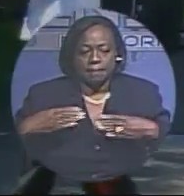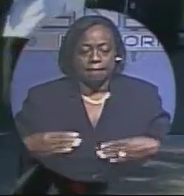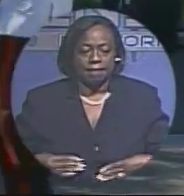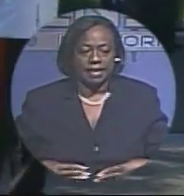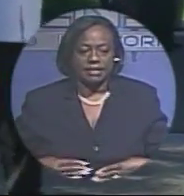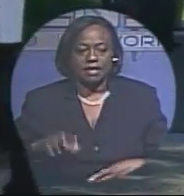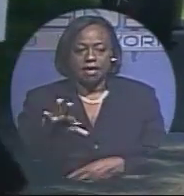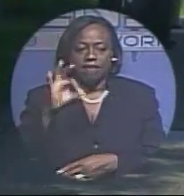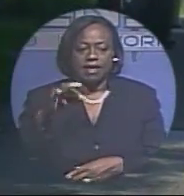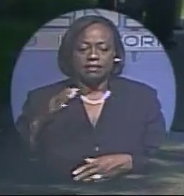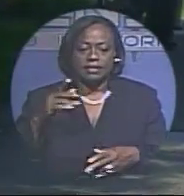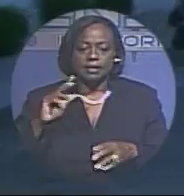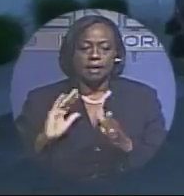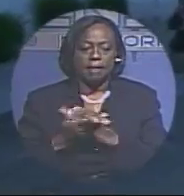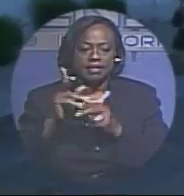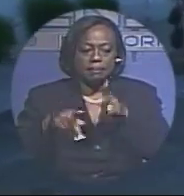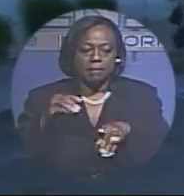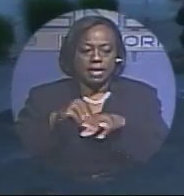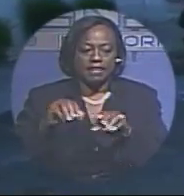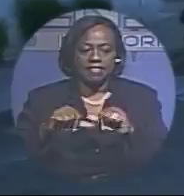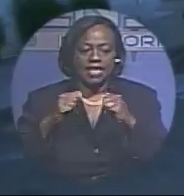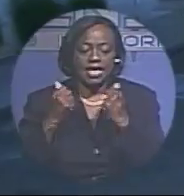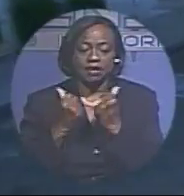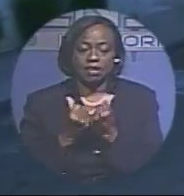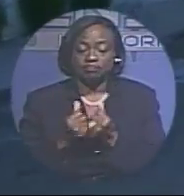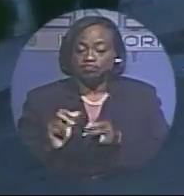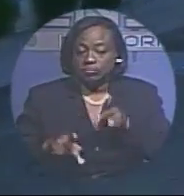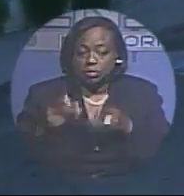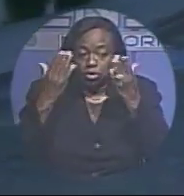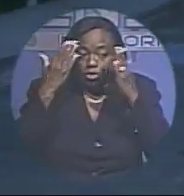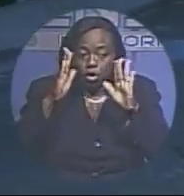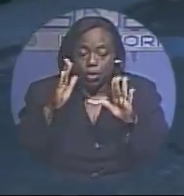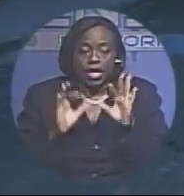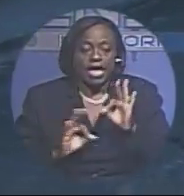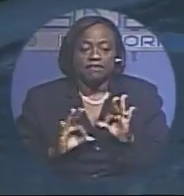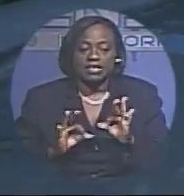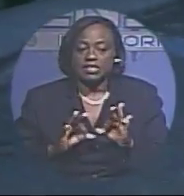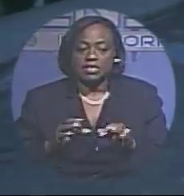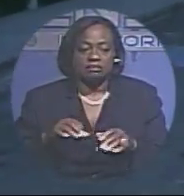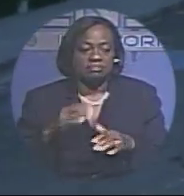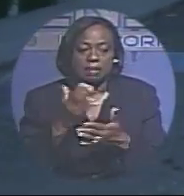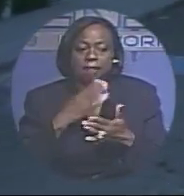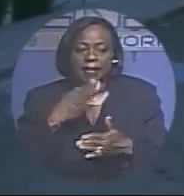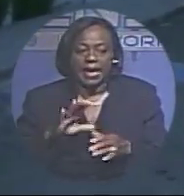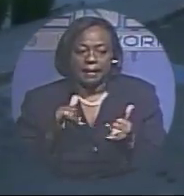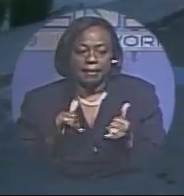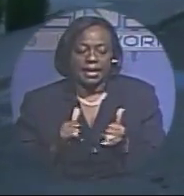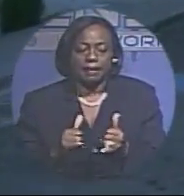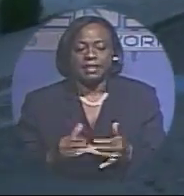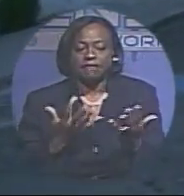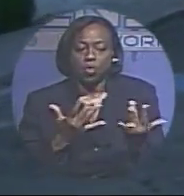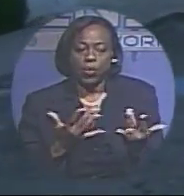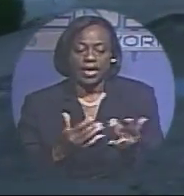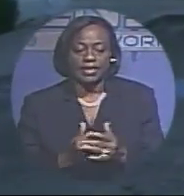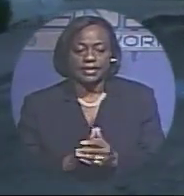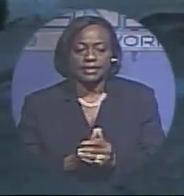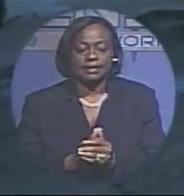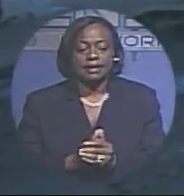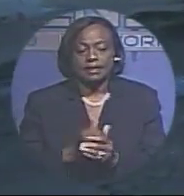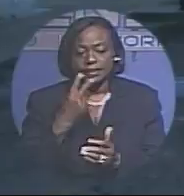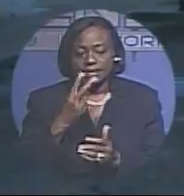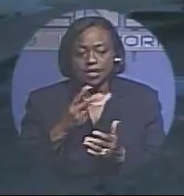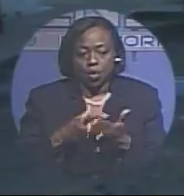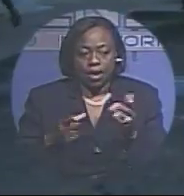of the area. Police won't speculate as to whether foul play may be involved. They say they'll wait until an autopsy is conducted to